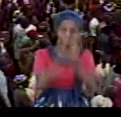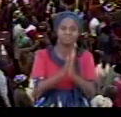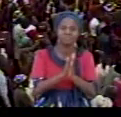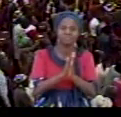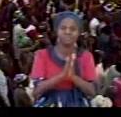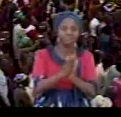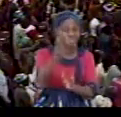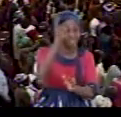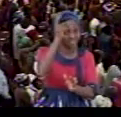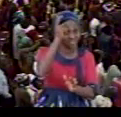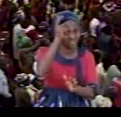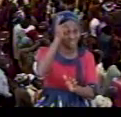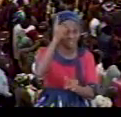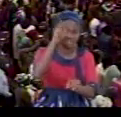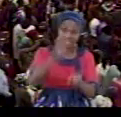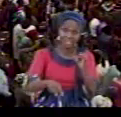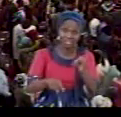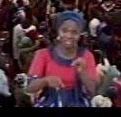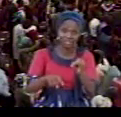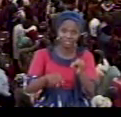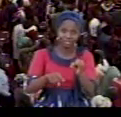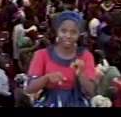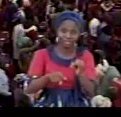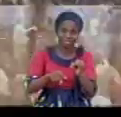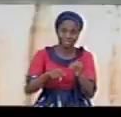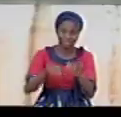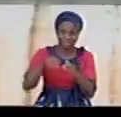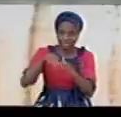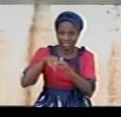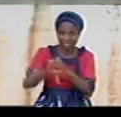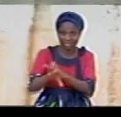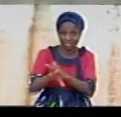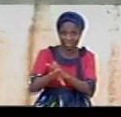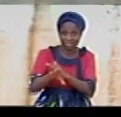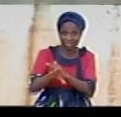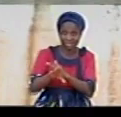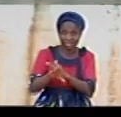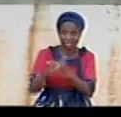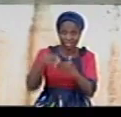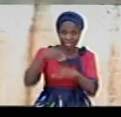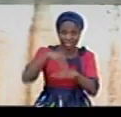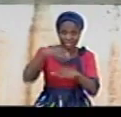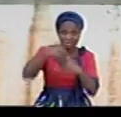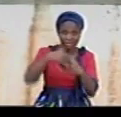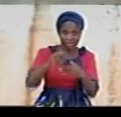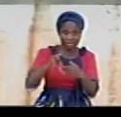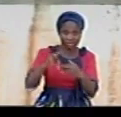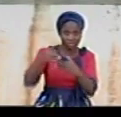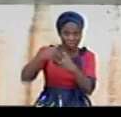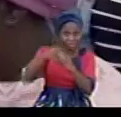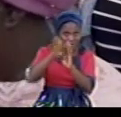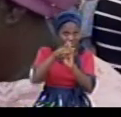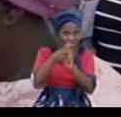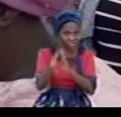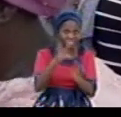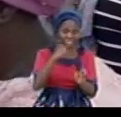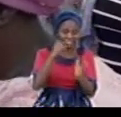Satan cannot sneak behind the back door there and say, I remove